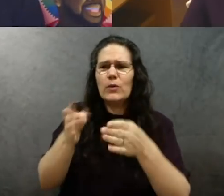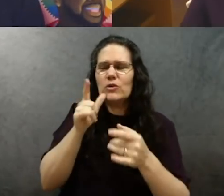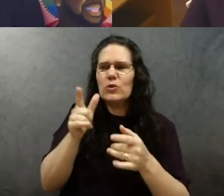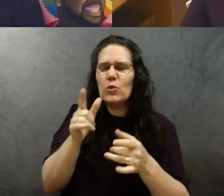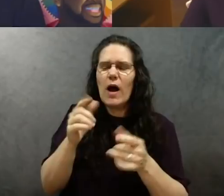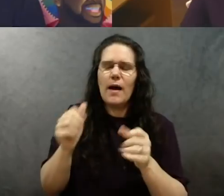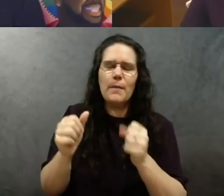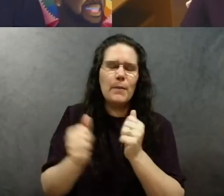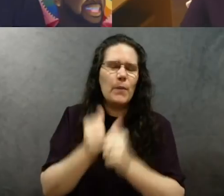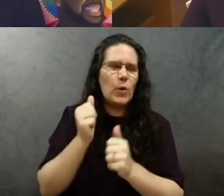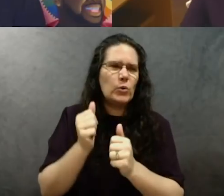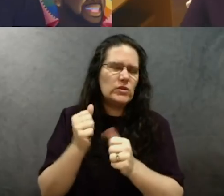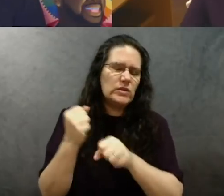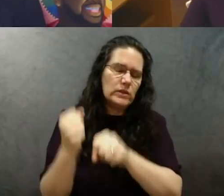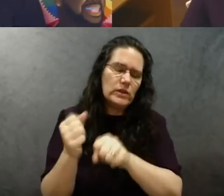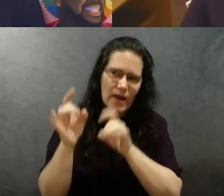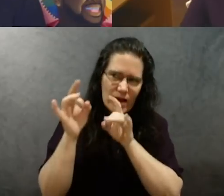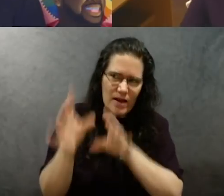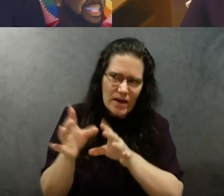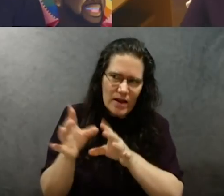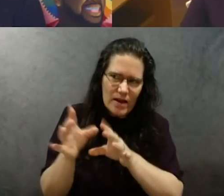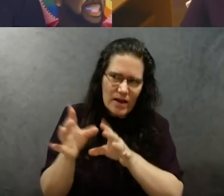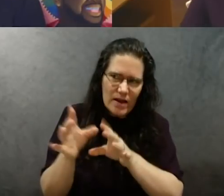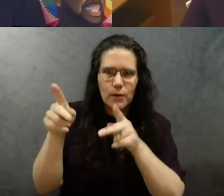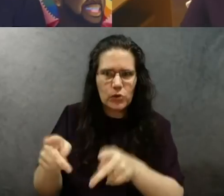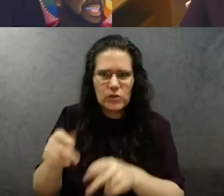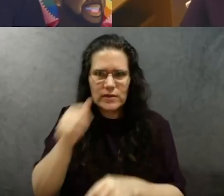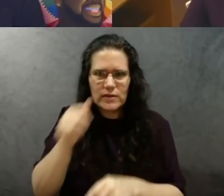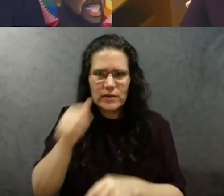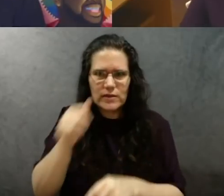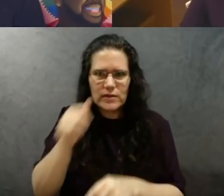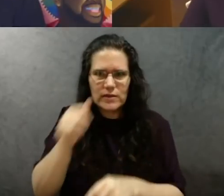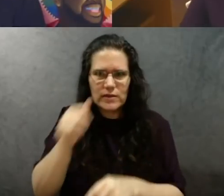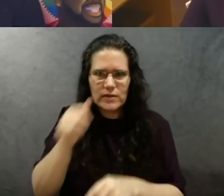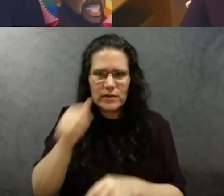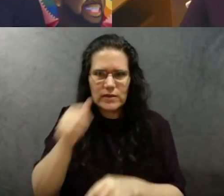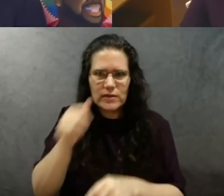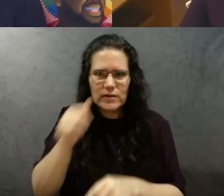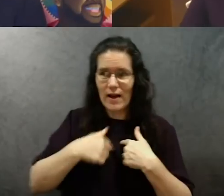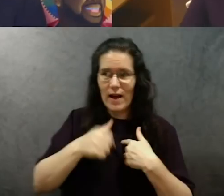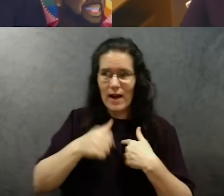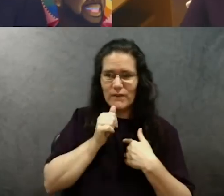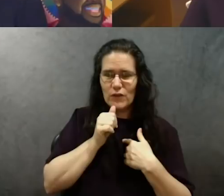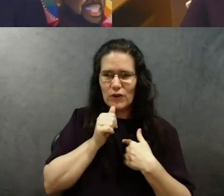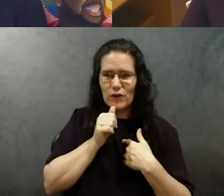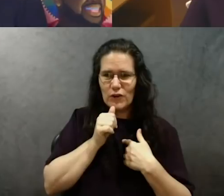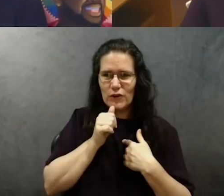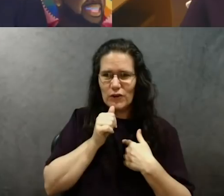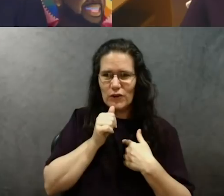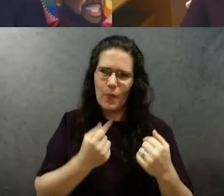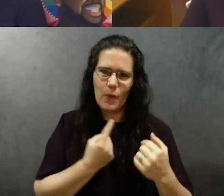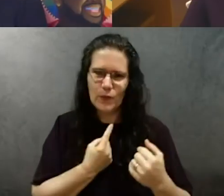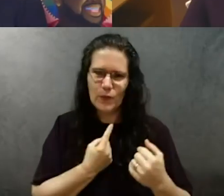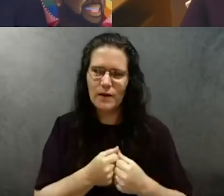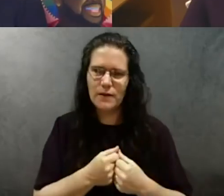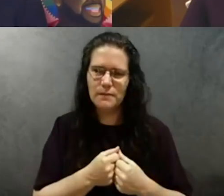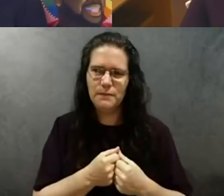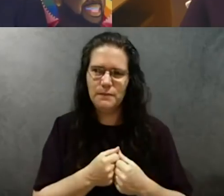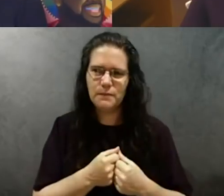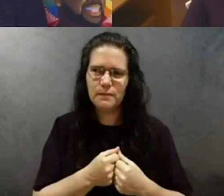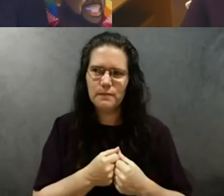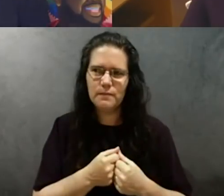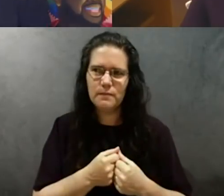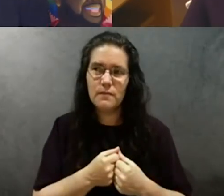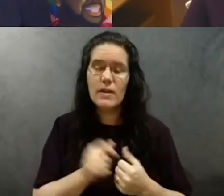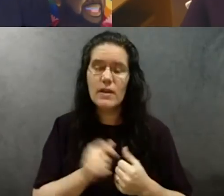is also suffering like me, you know? And if